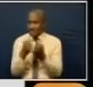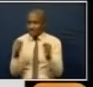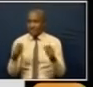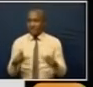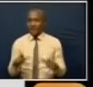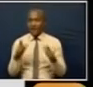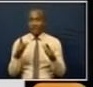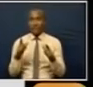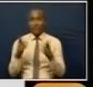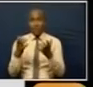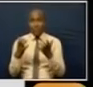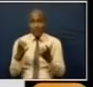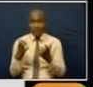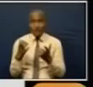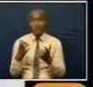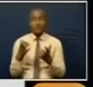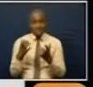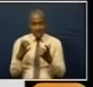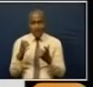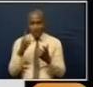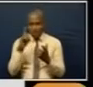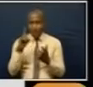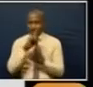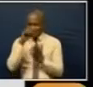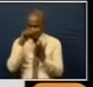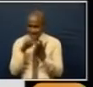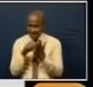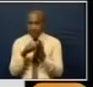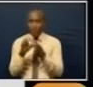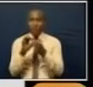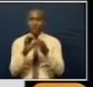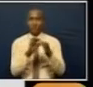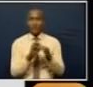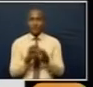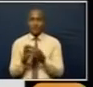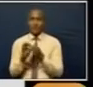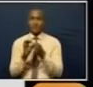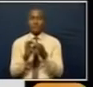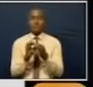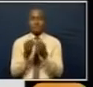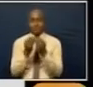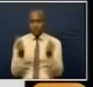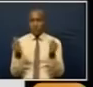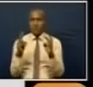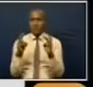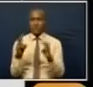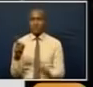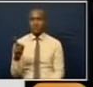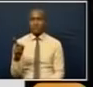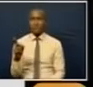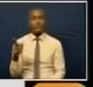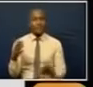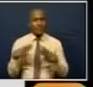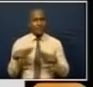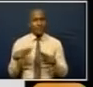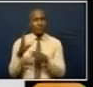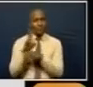clear one center of coordination to be able to sort out these things and engage the people, use the